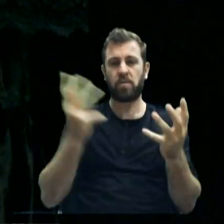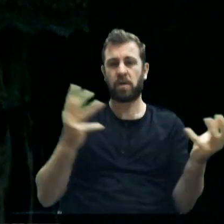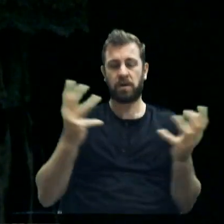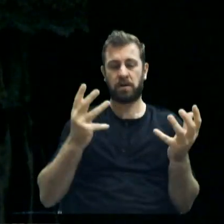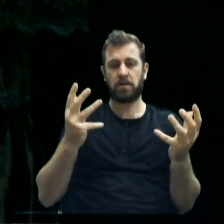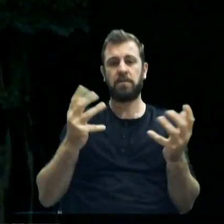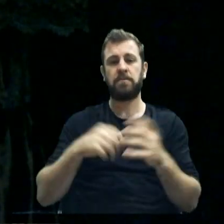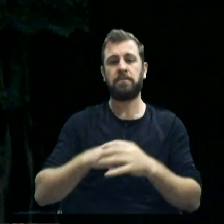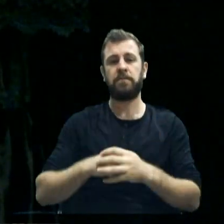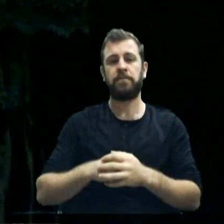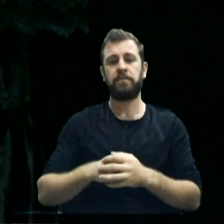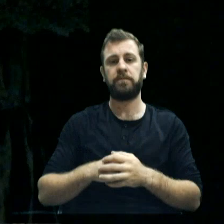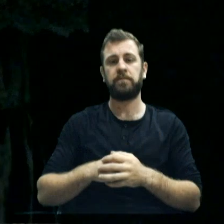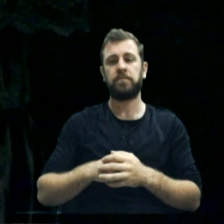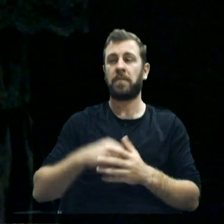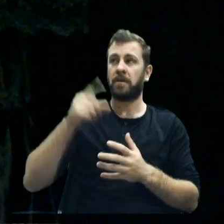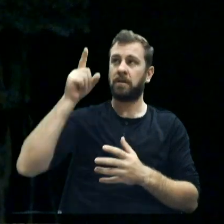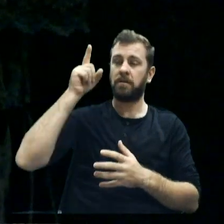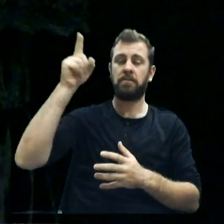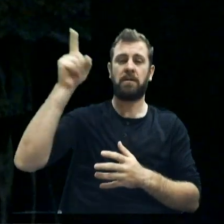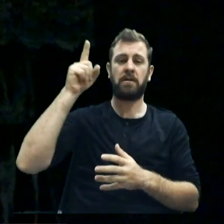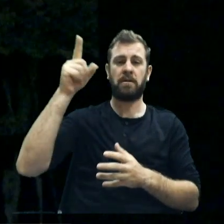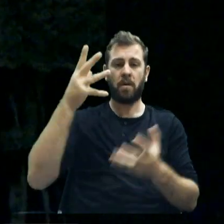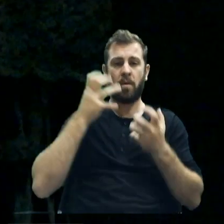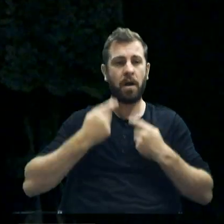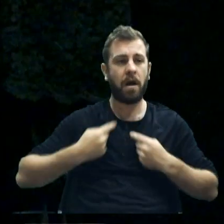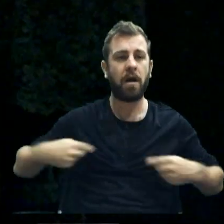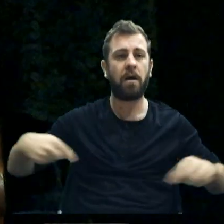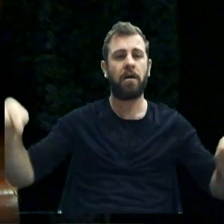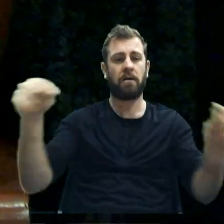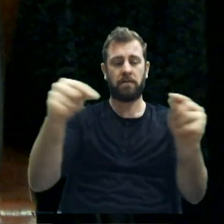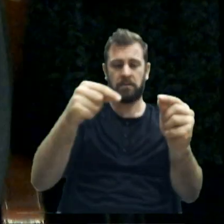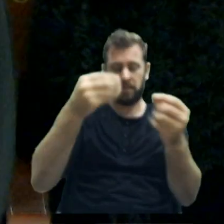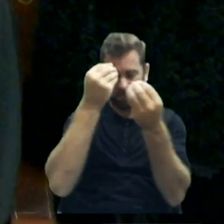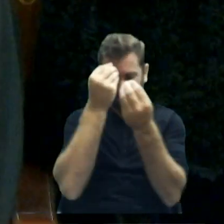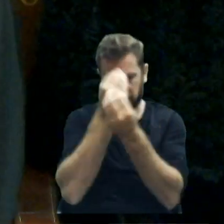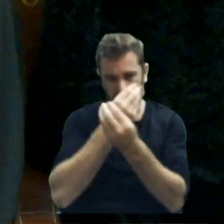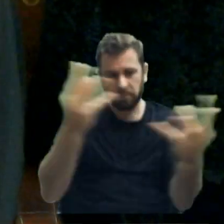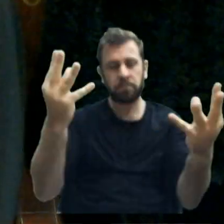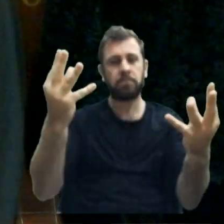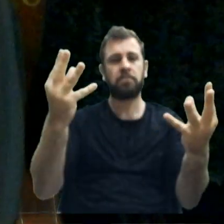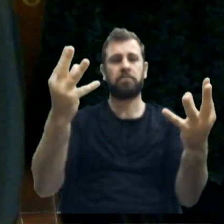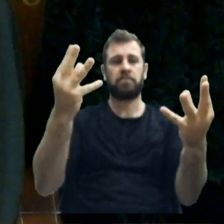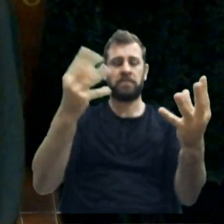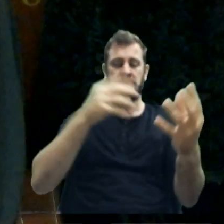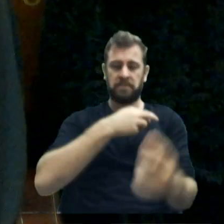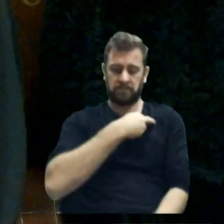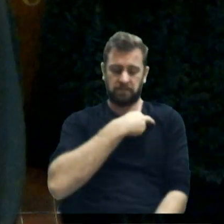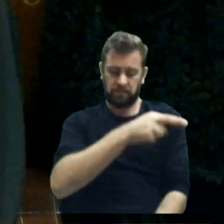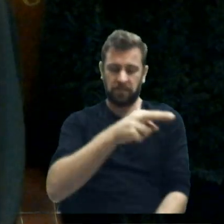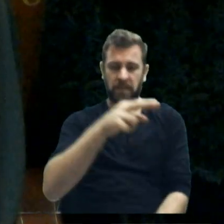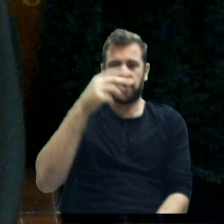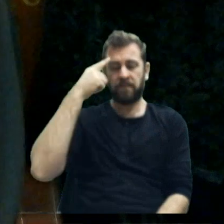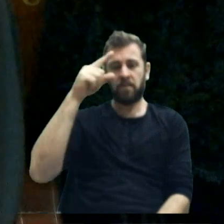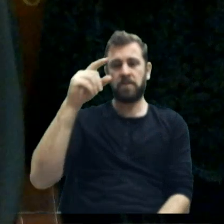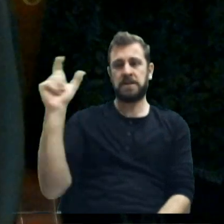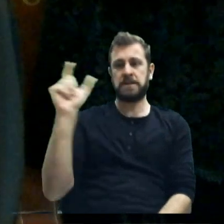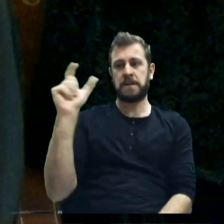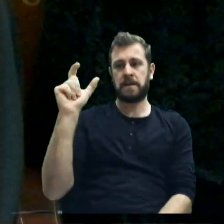is that Allah subhanahu wa ta'ala wishes to dictate to us that the deen of Islam is a communal deen,